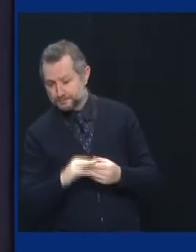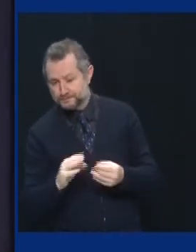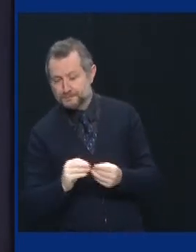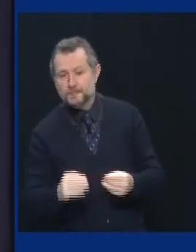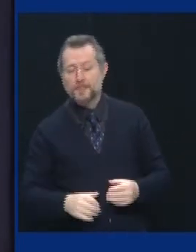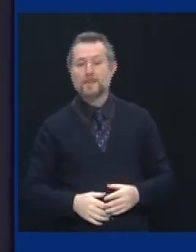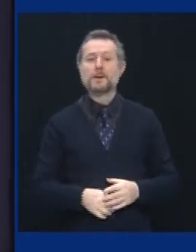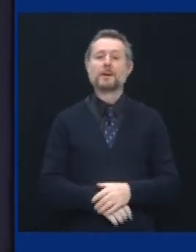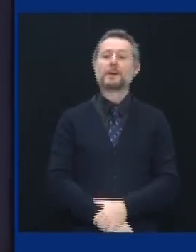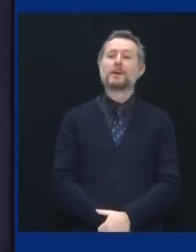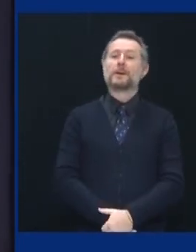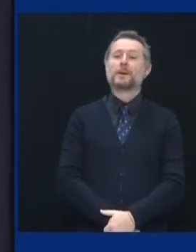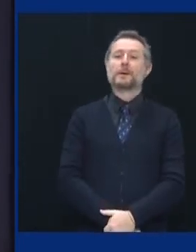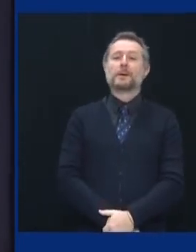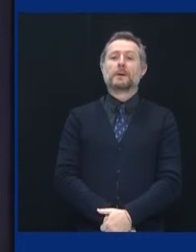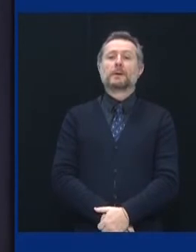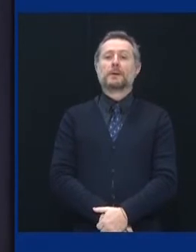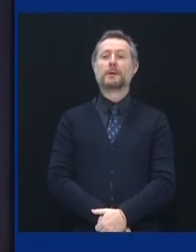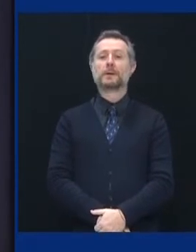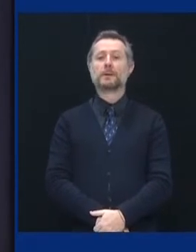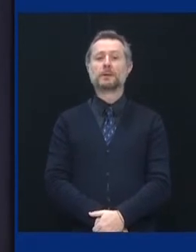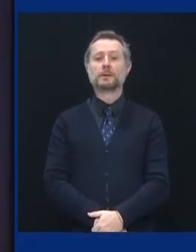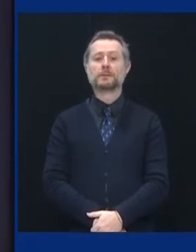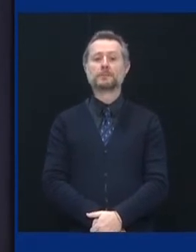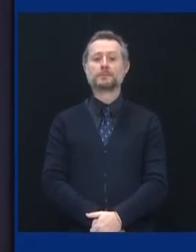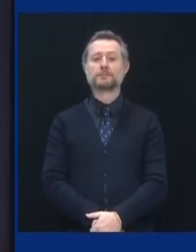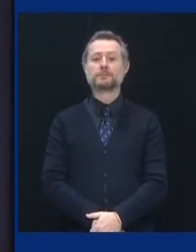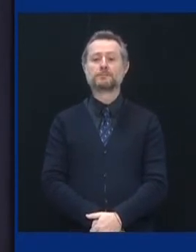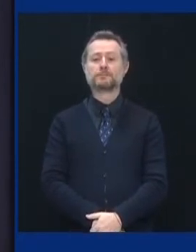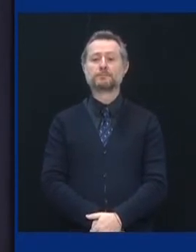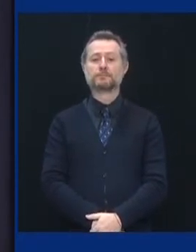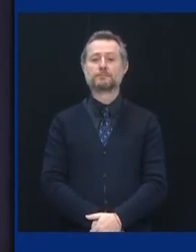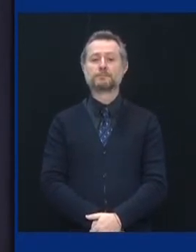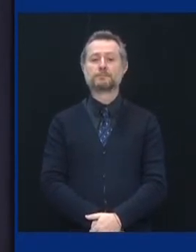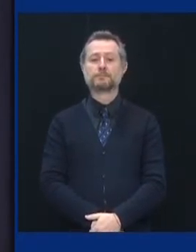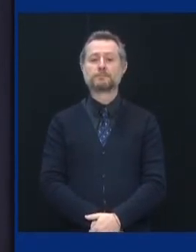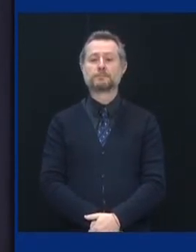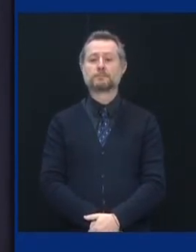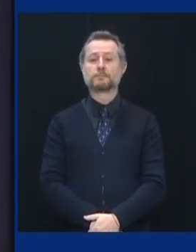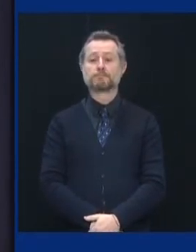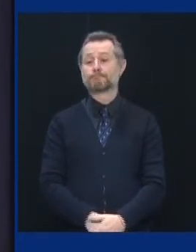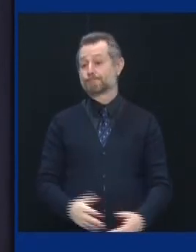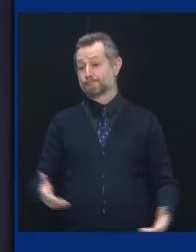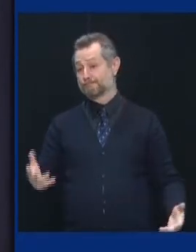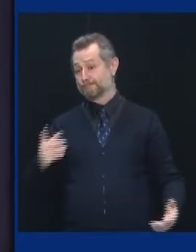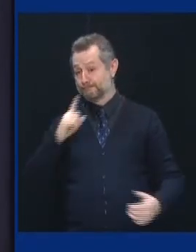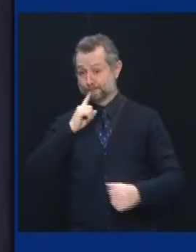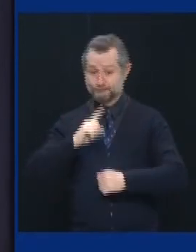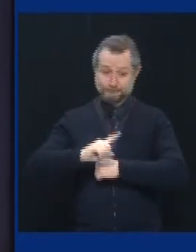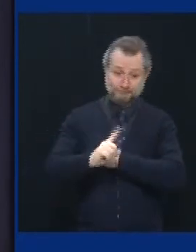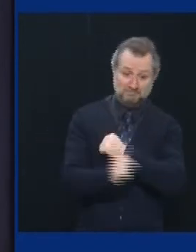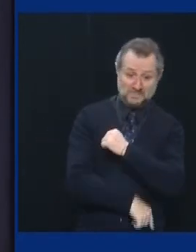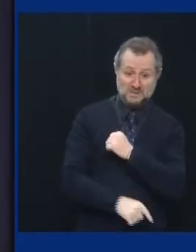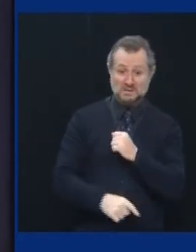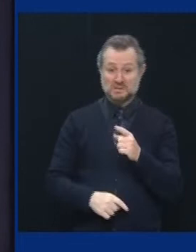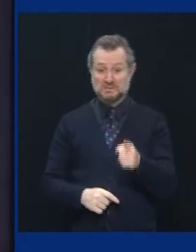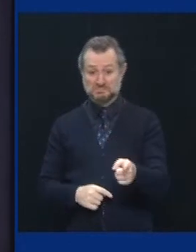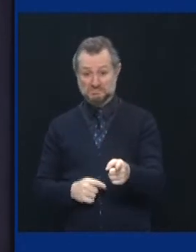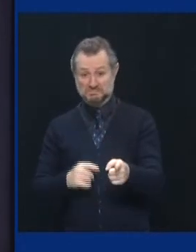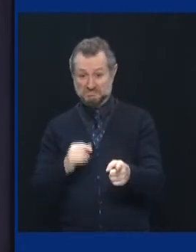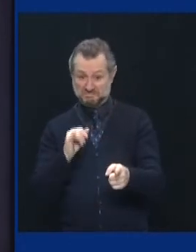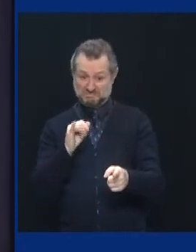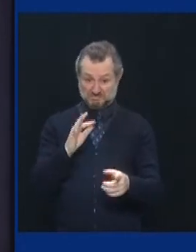there is no negative consequence if you are a